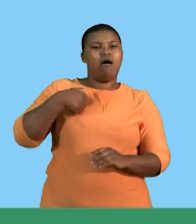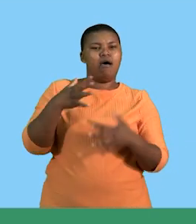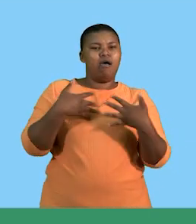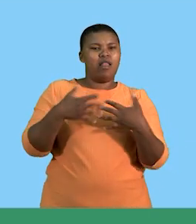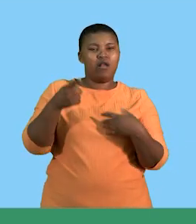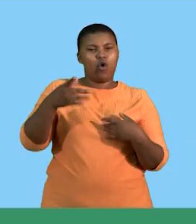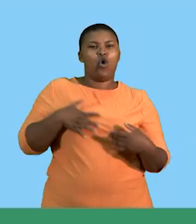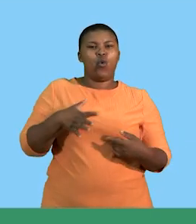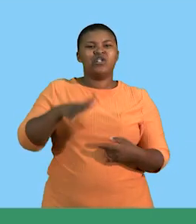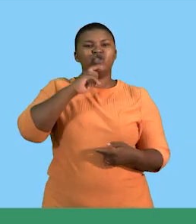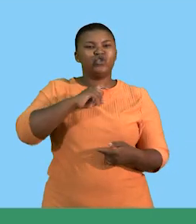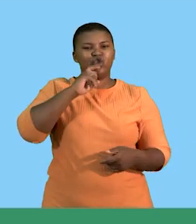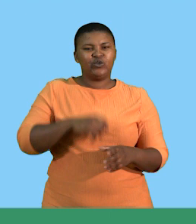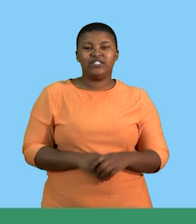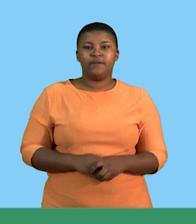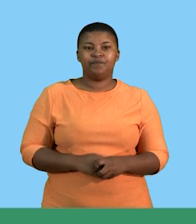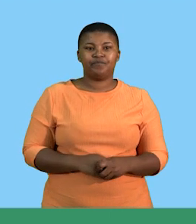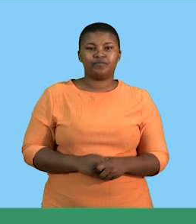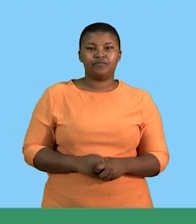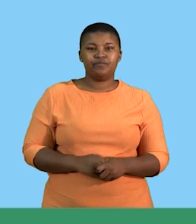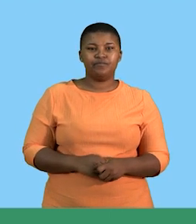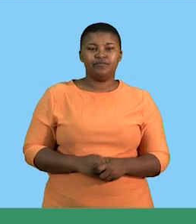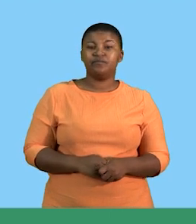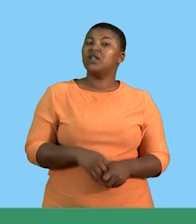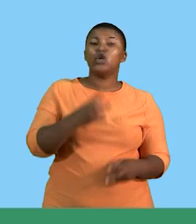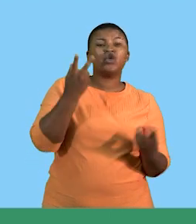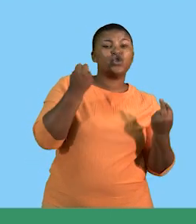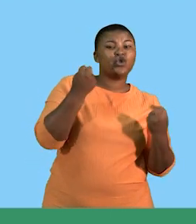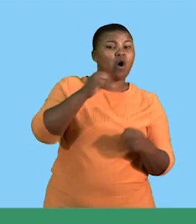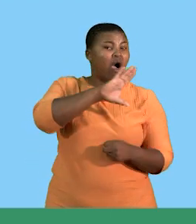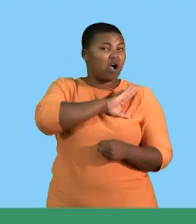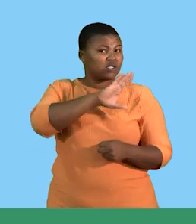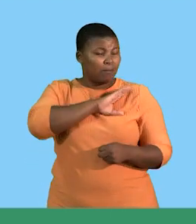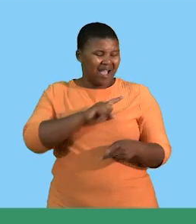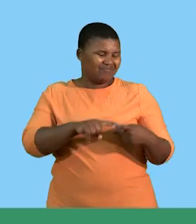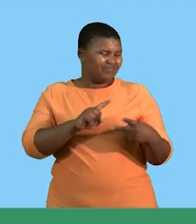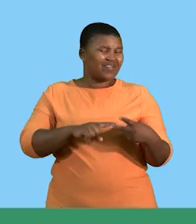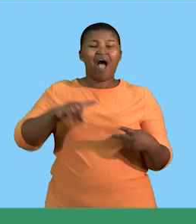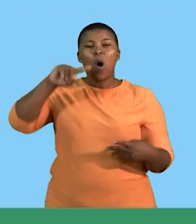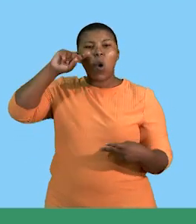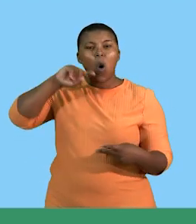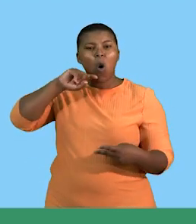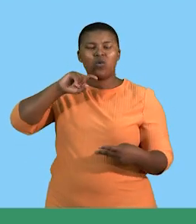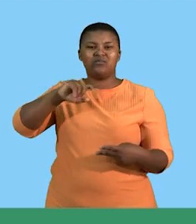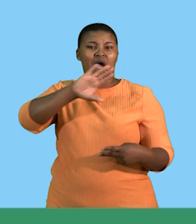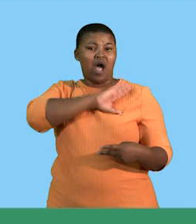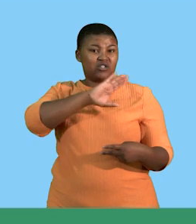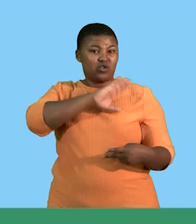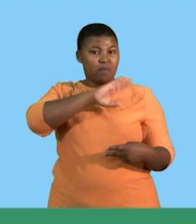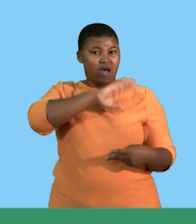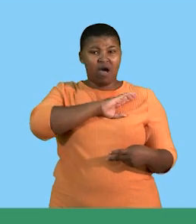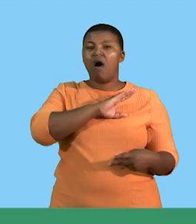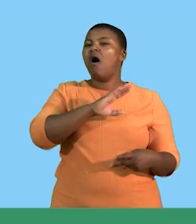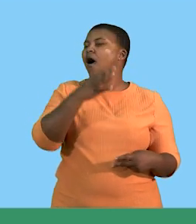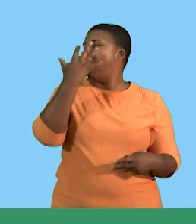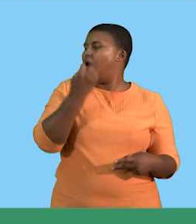it. So we always have new customers and we also have old customers. Those loyal people